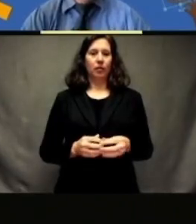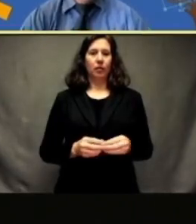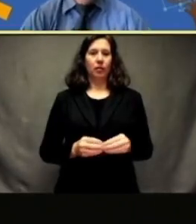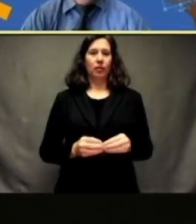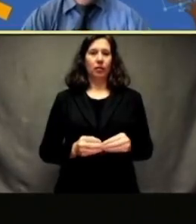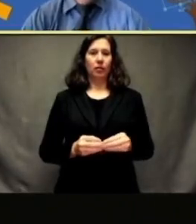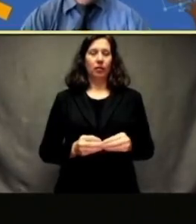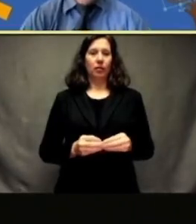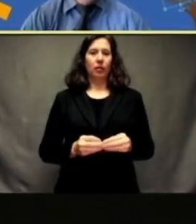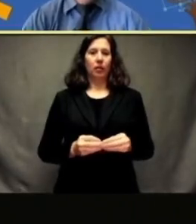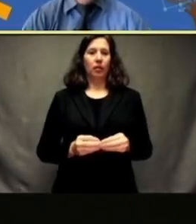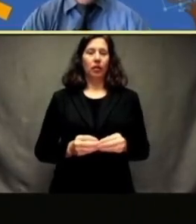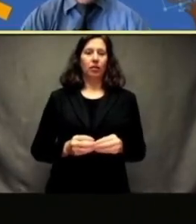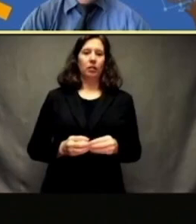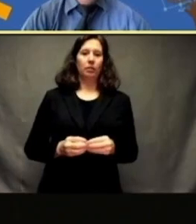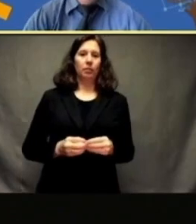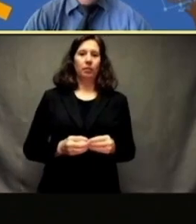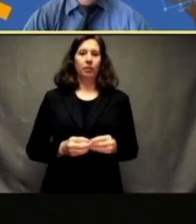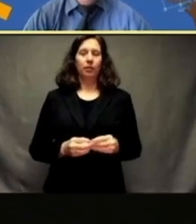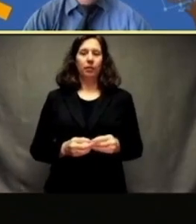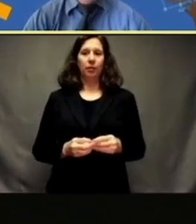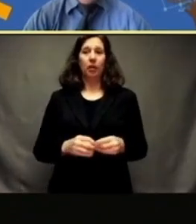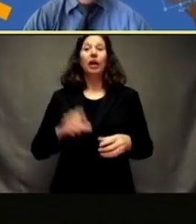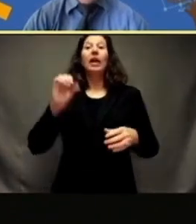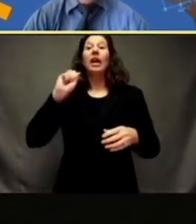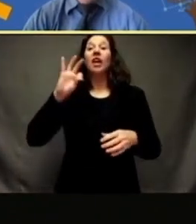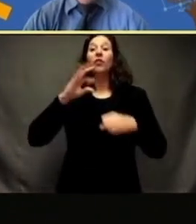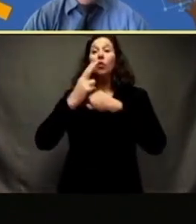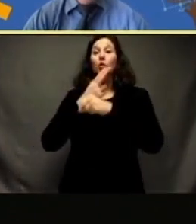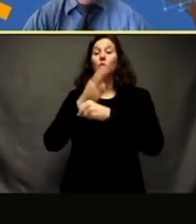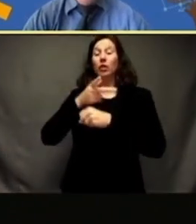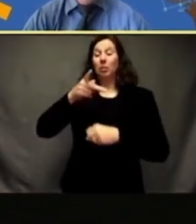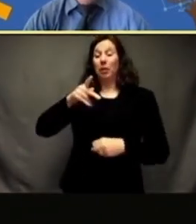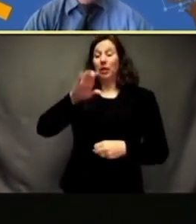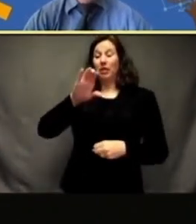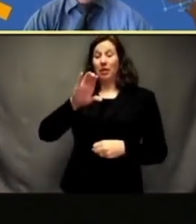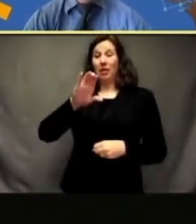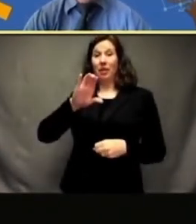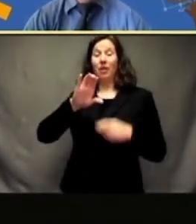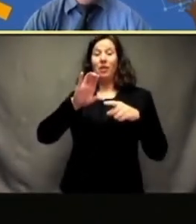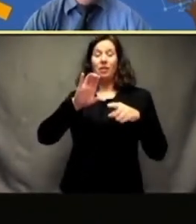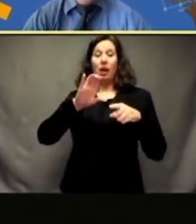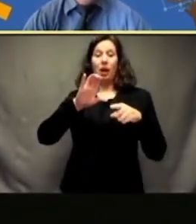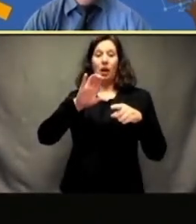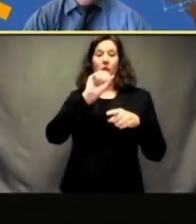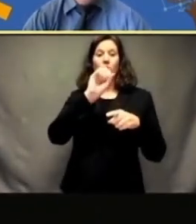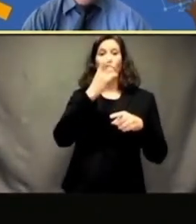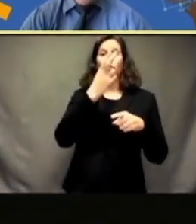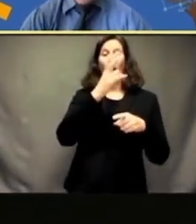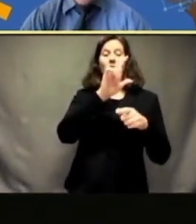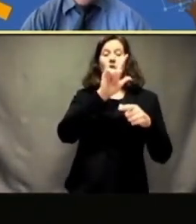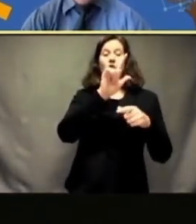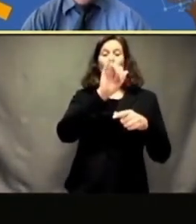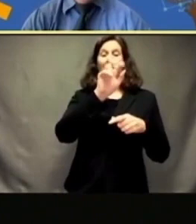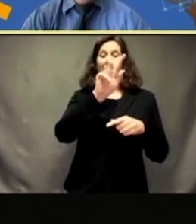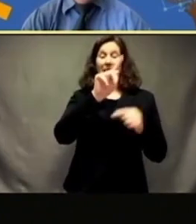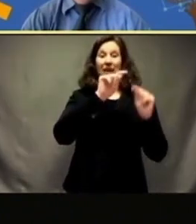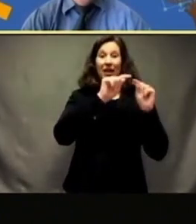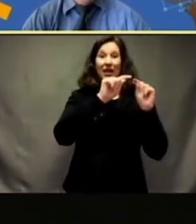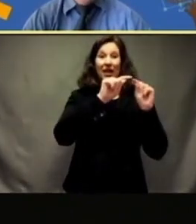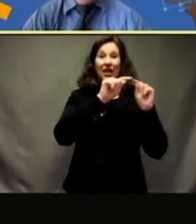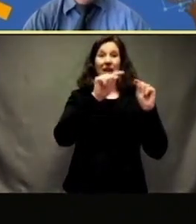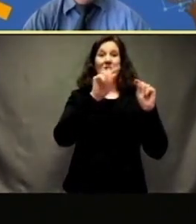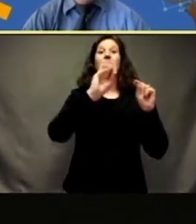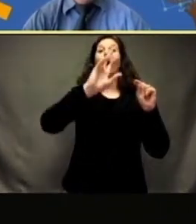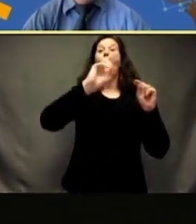For those of you who are using a PC, make sure that before the step that you're seeing here with Daniel, make sure that Scratch link is turned